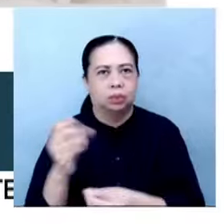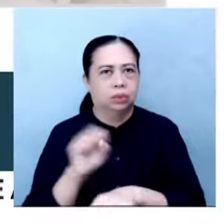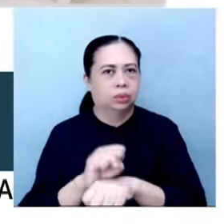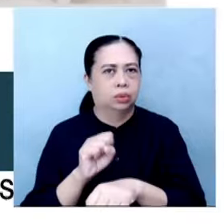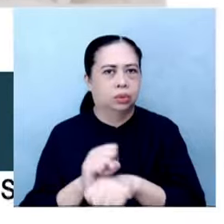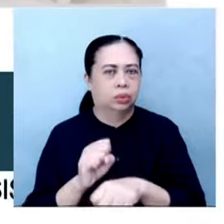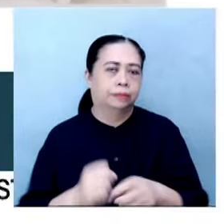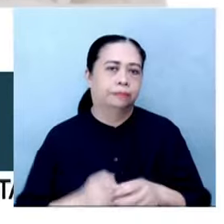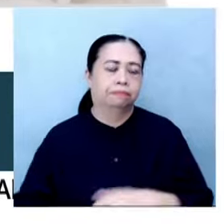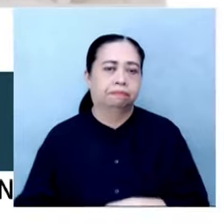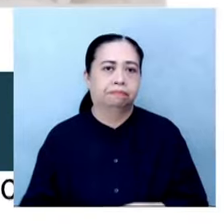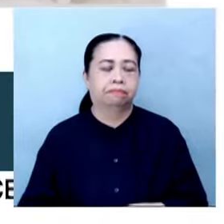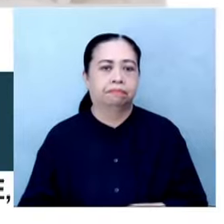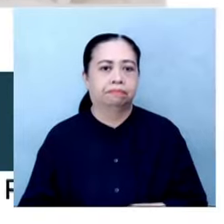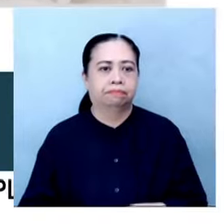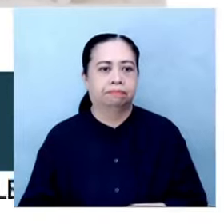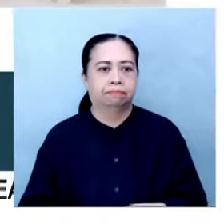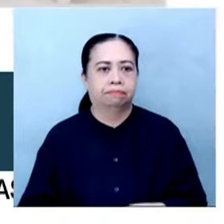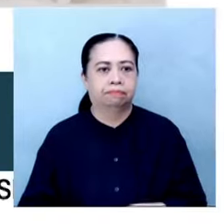to.